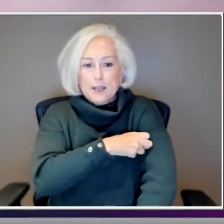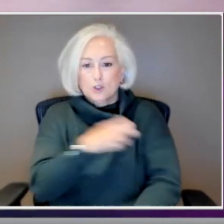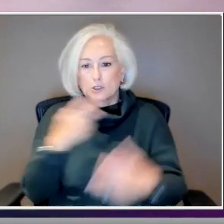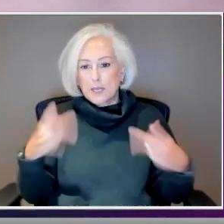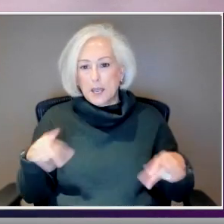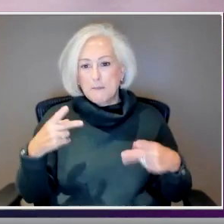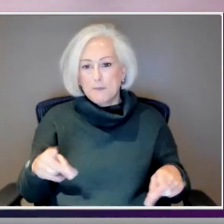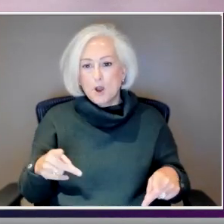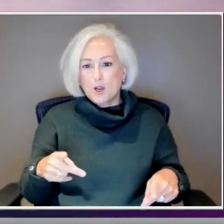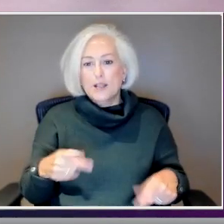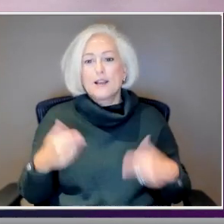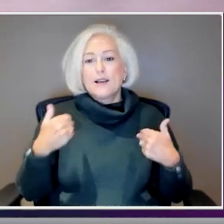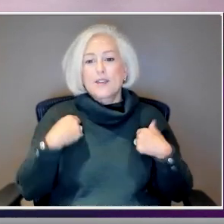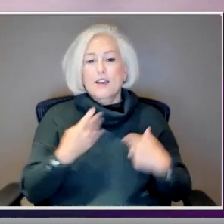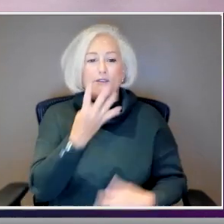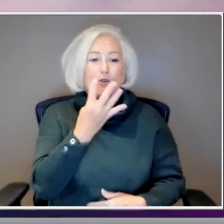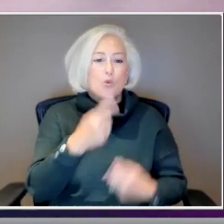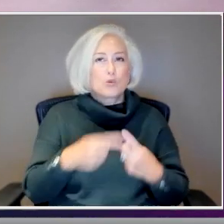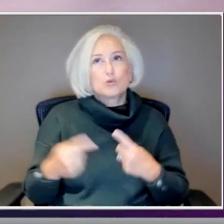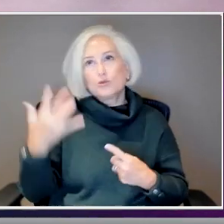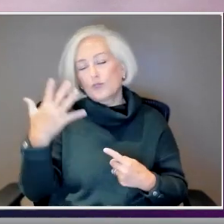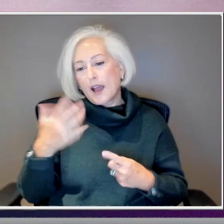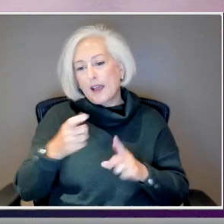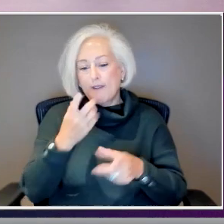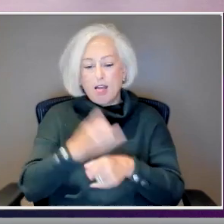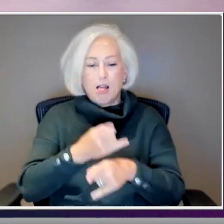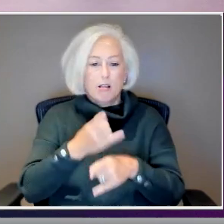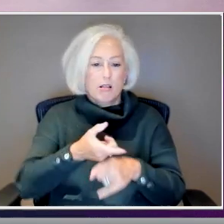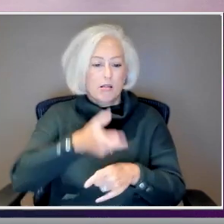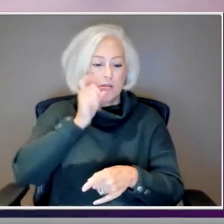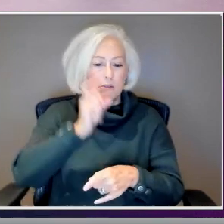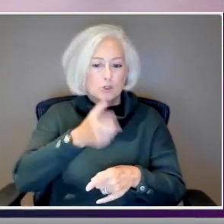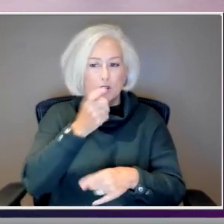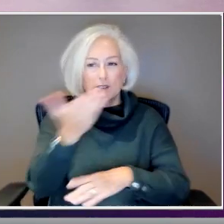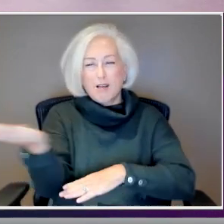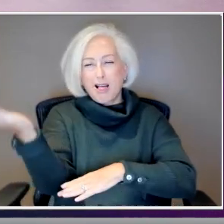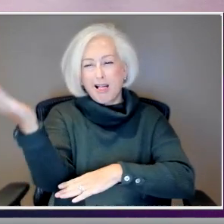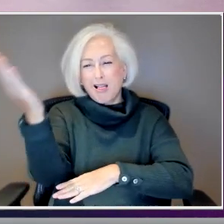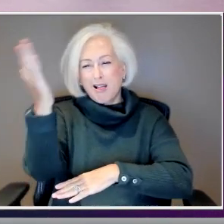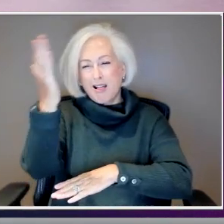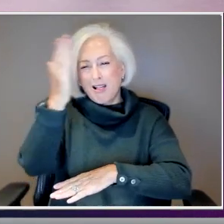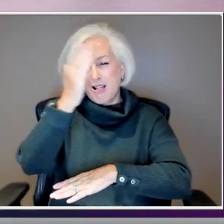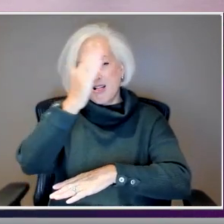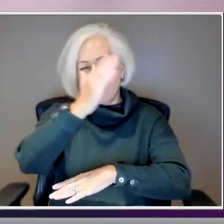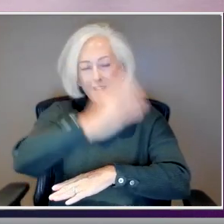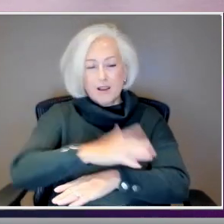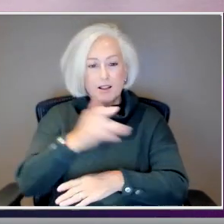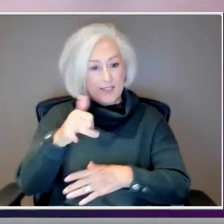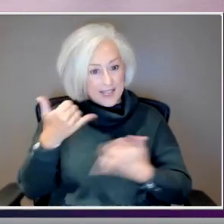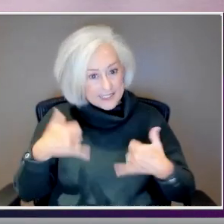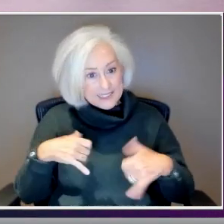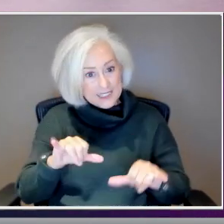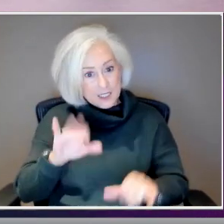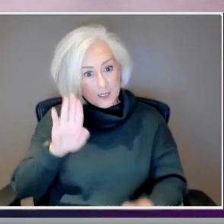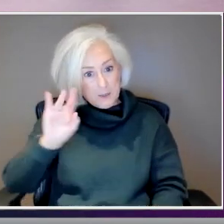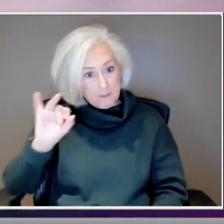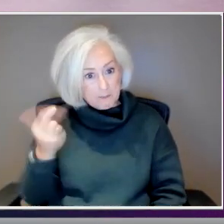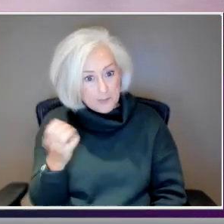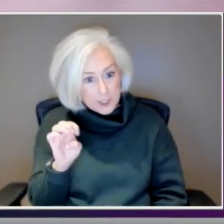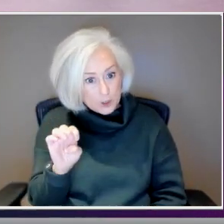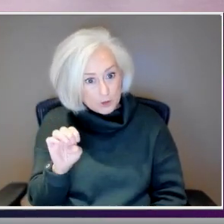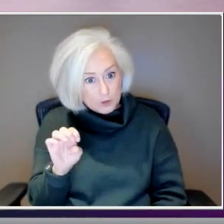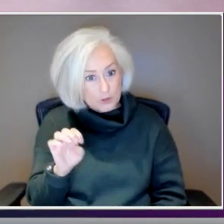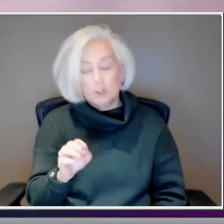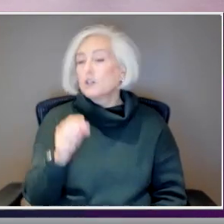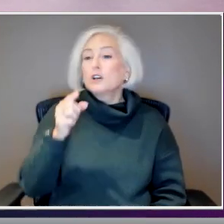5 drinks throughout the course of a long day? Is that still binge drinking? Because you're drinking. If you're drinking more than you